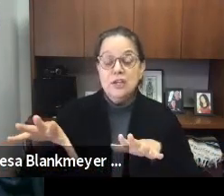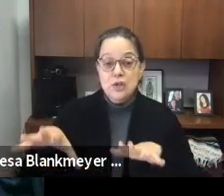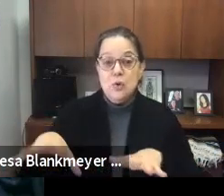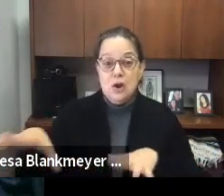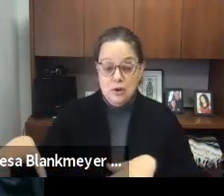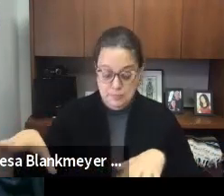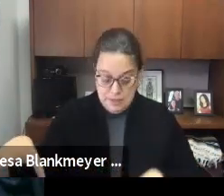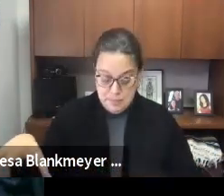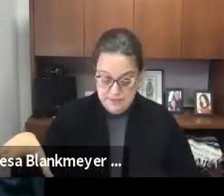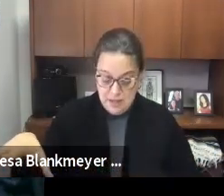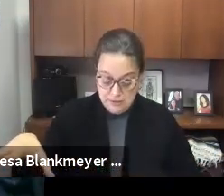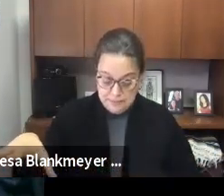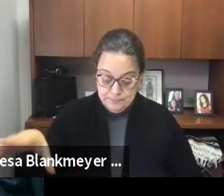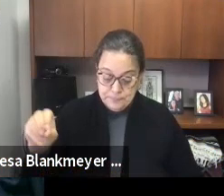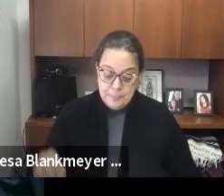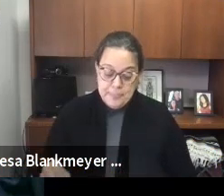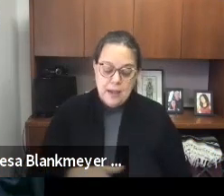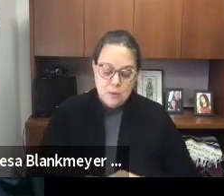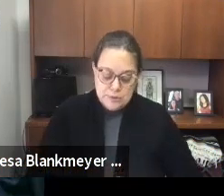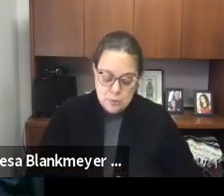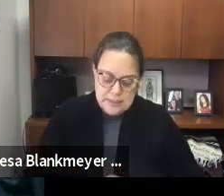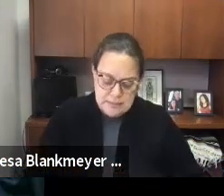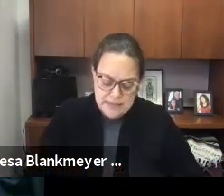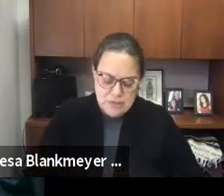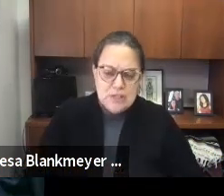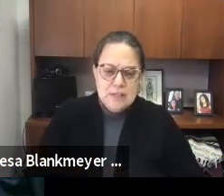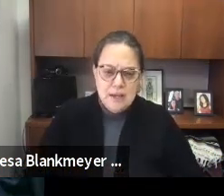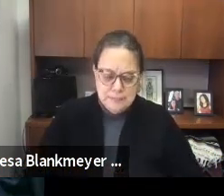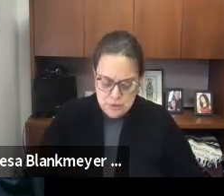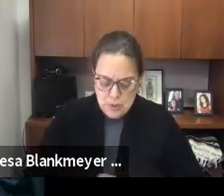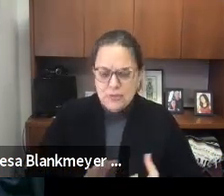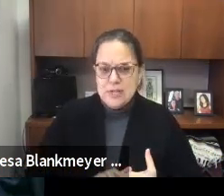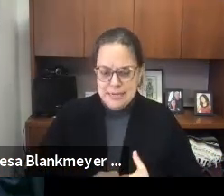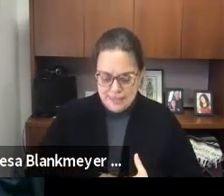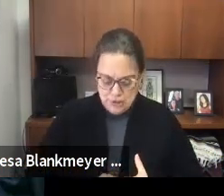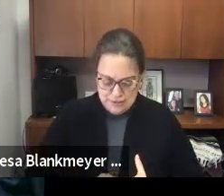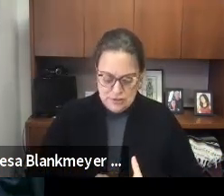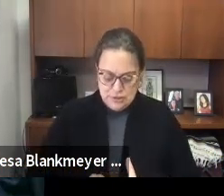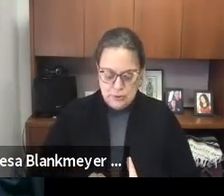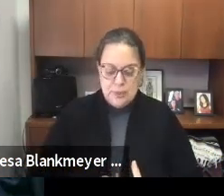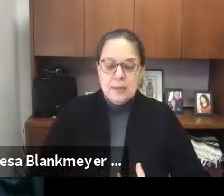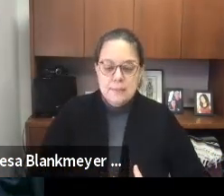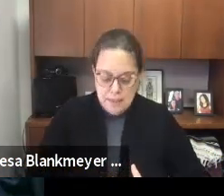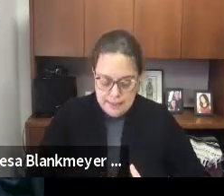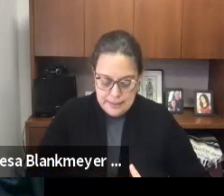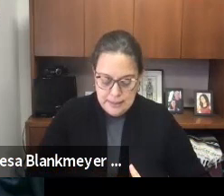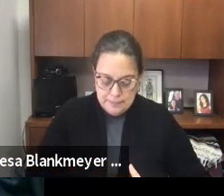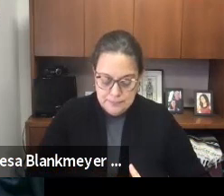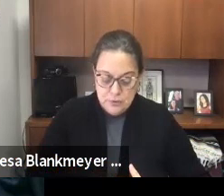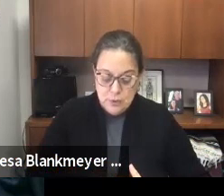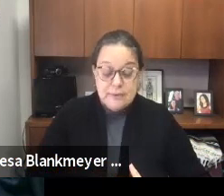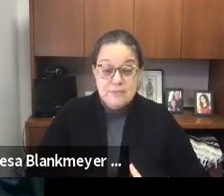us who are people of color. I also wanted to mention two other connections. So